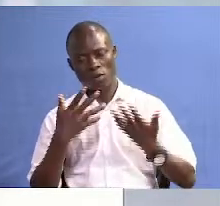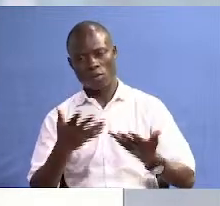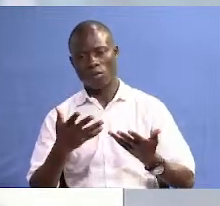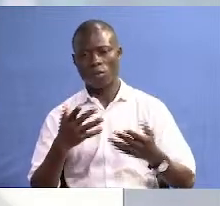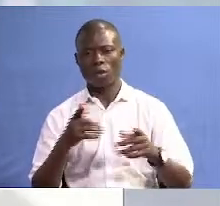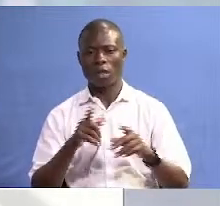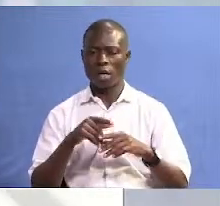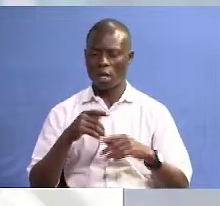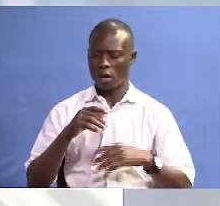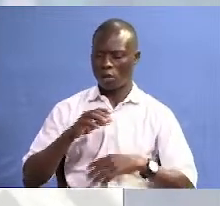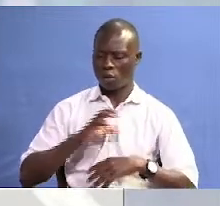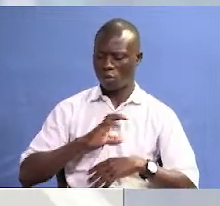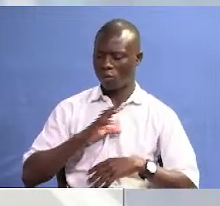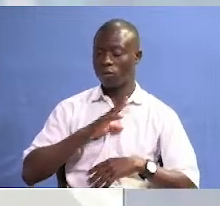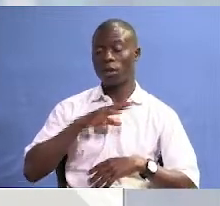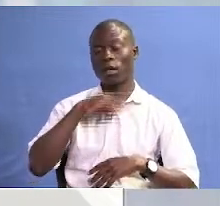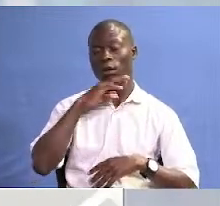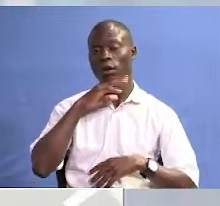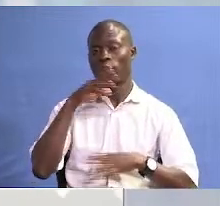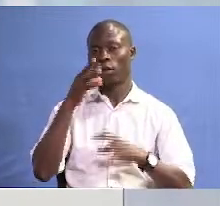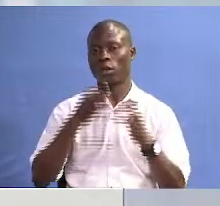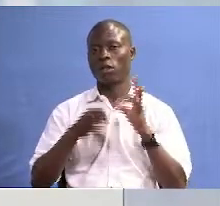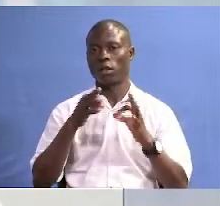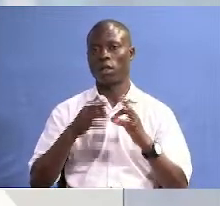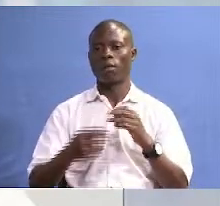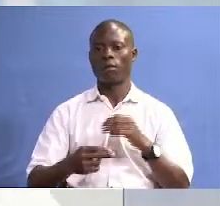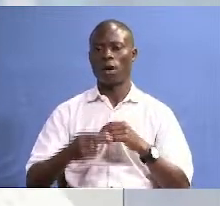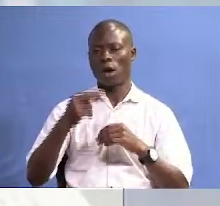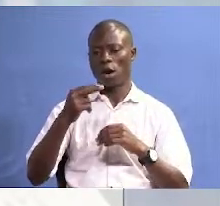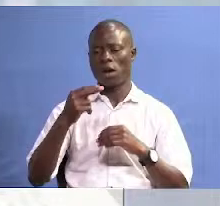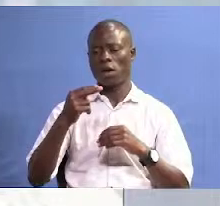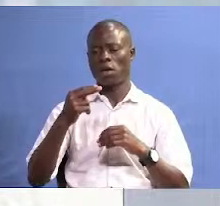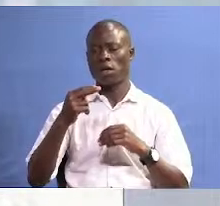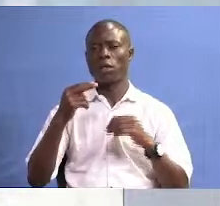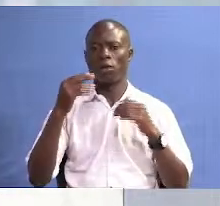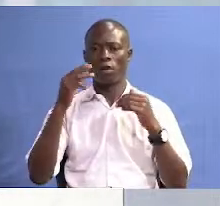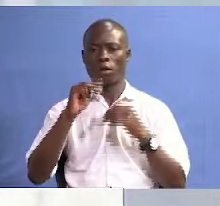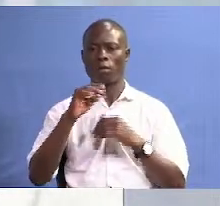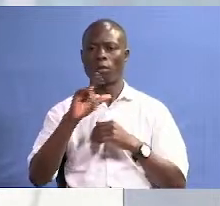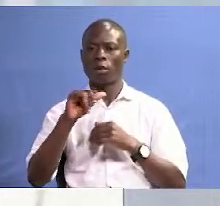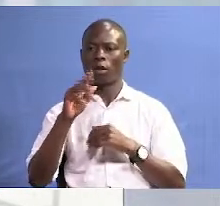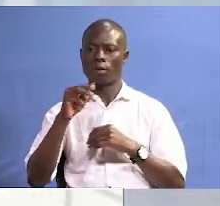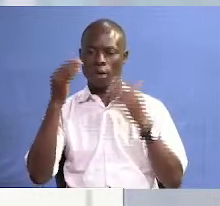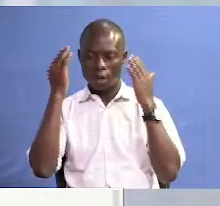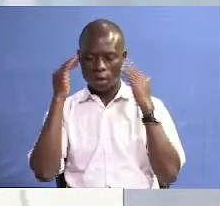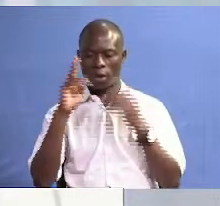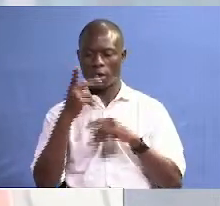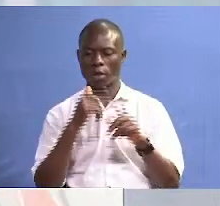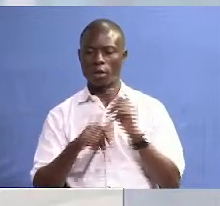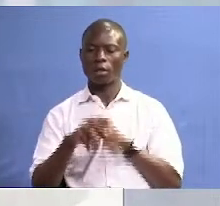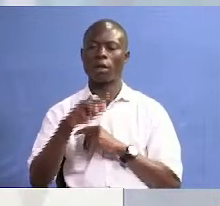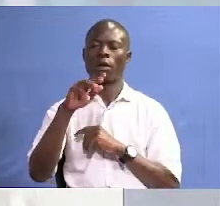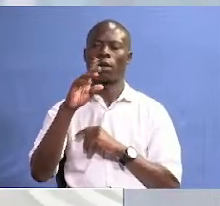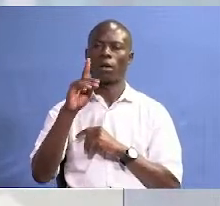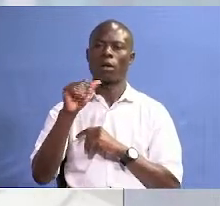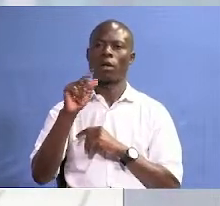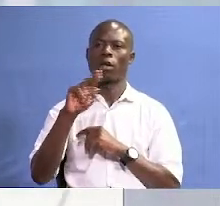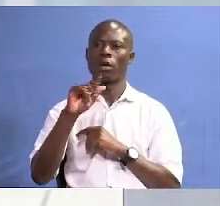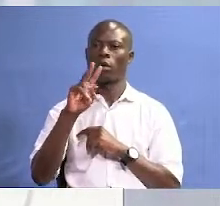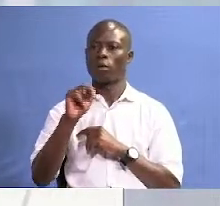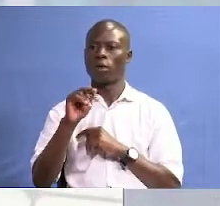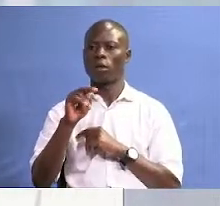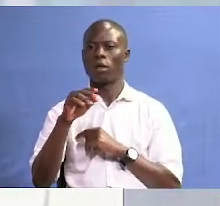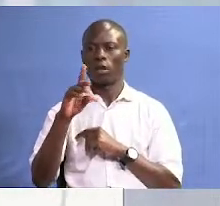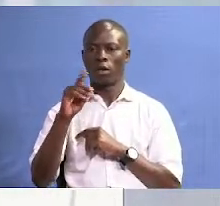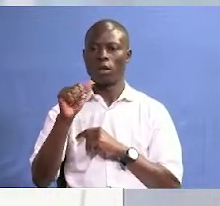mourning the sudden death of Judge of the High Court of Kenya, David Amilcar Shikomera Majanja, who passed on